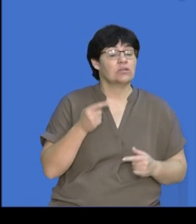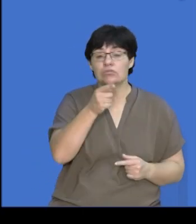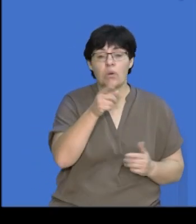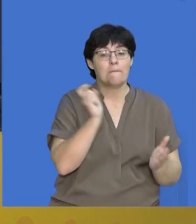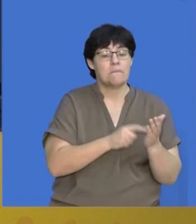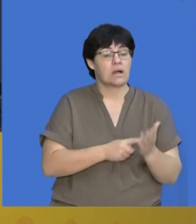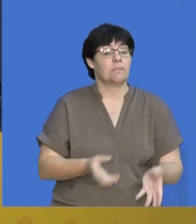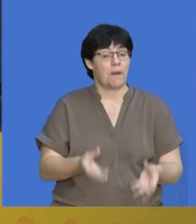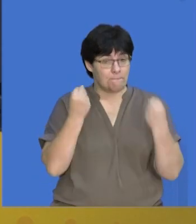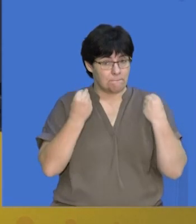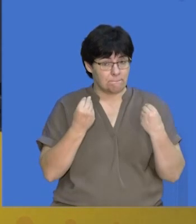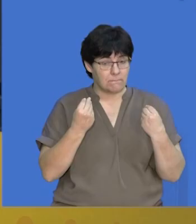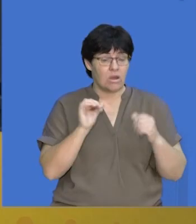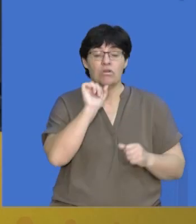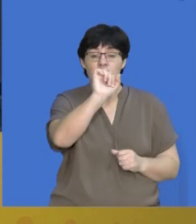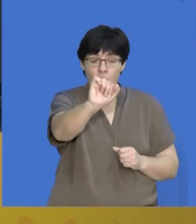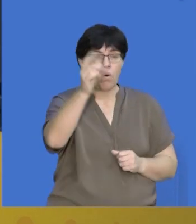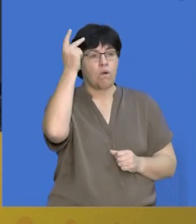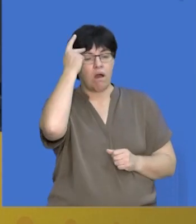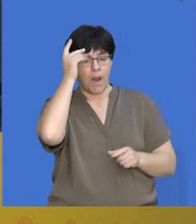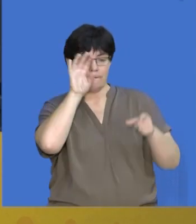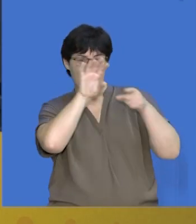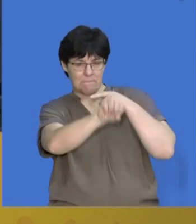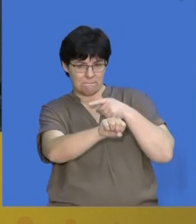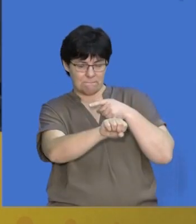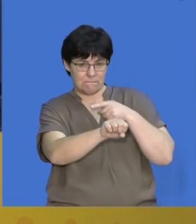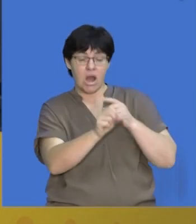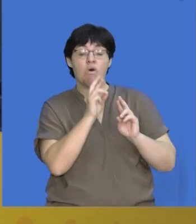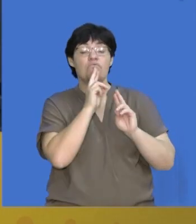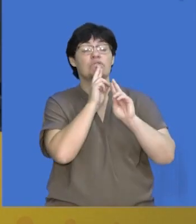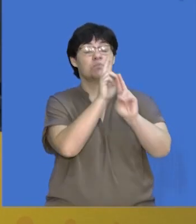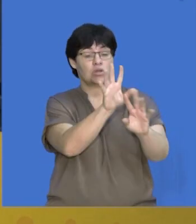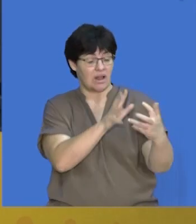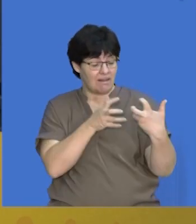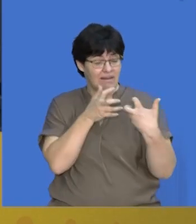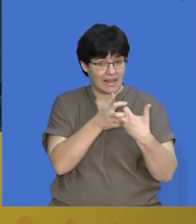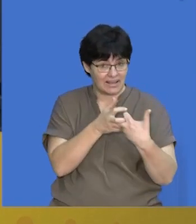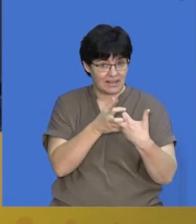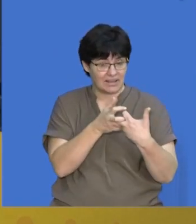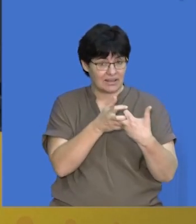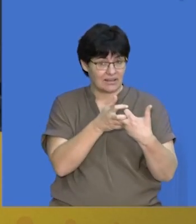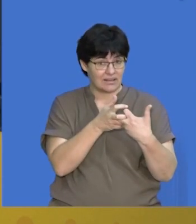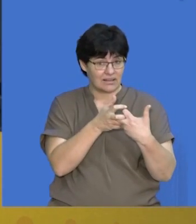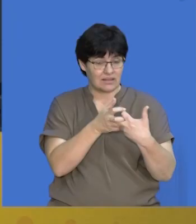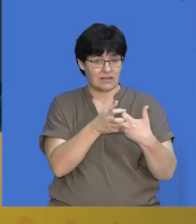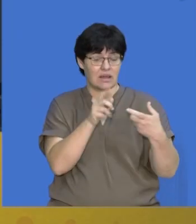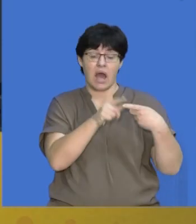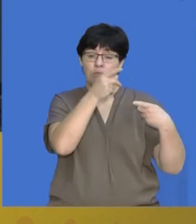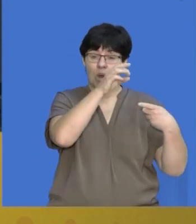score the marks will be your ability to recognize that your responses must be driven by both by